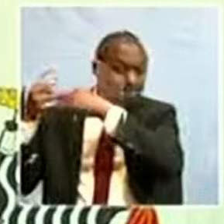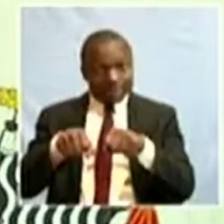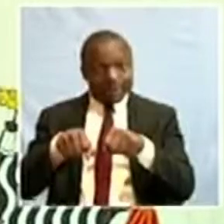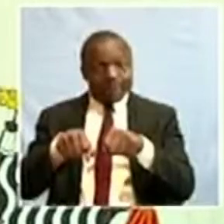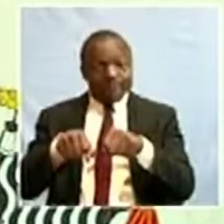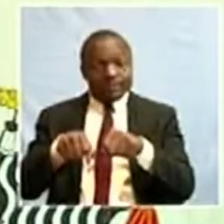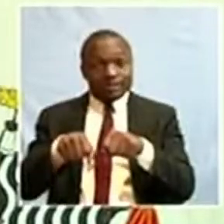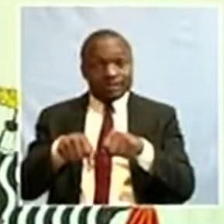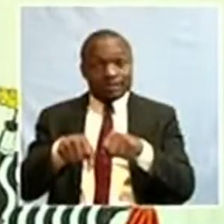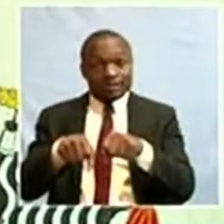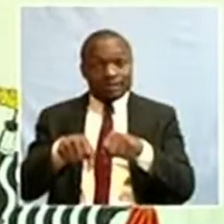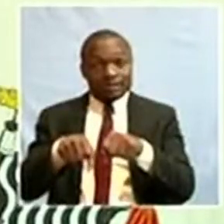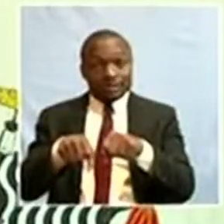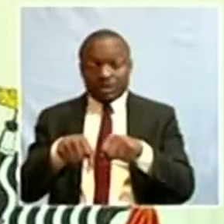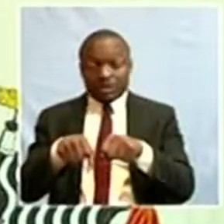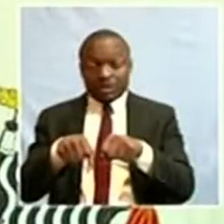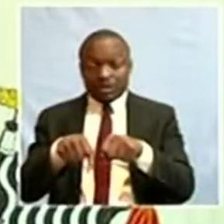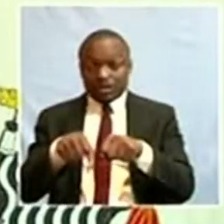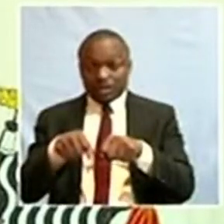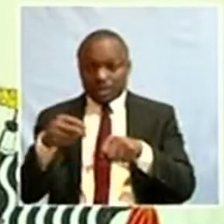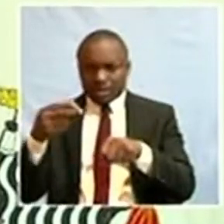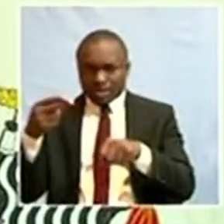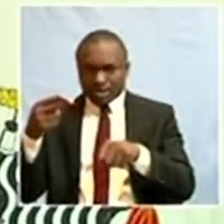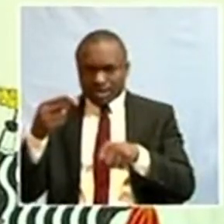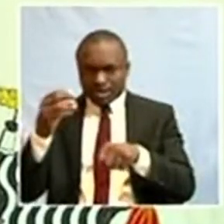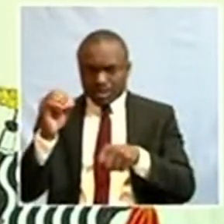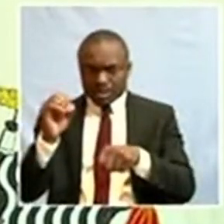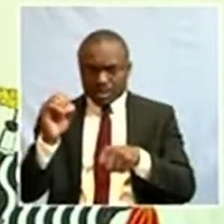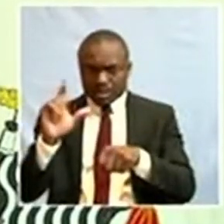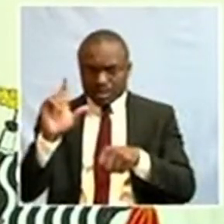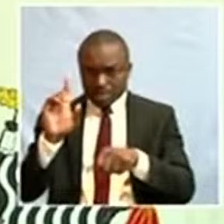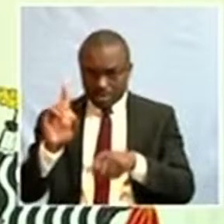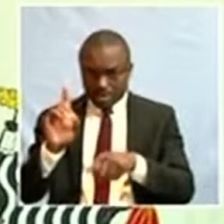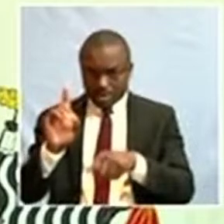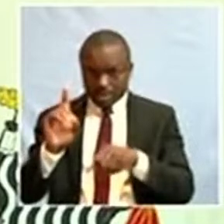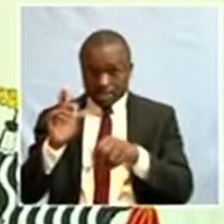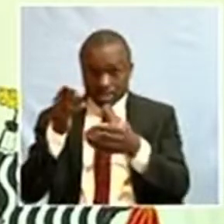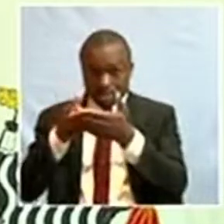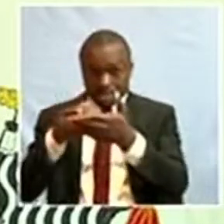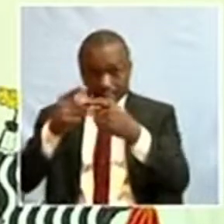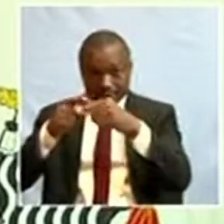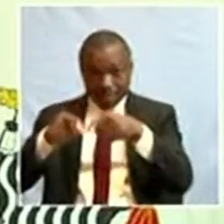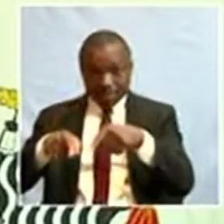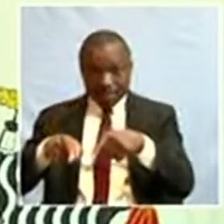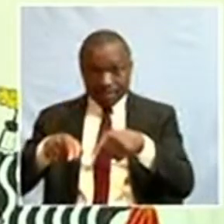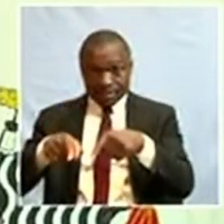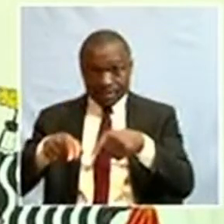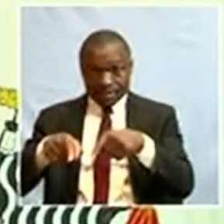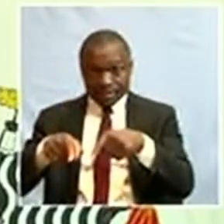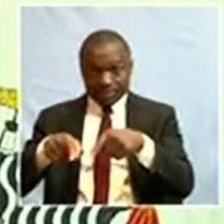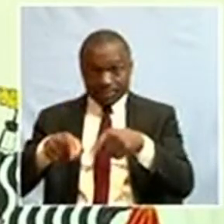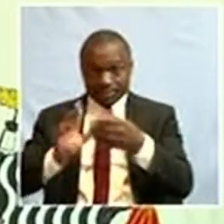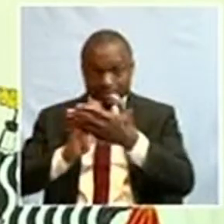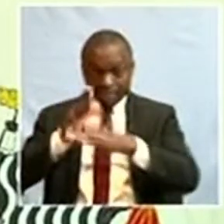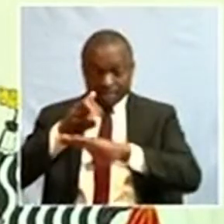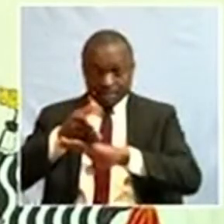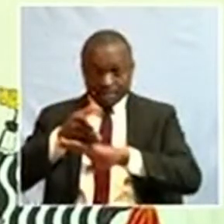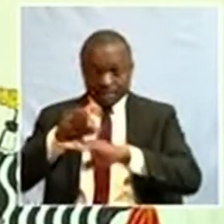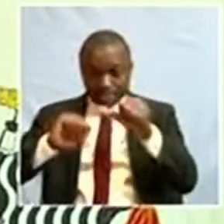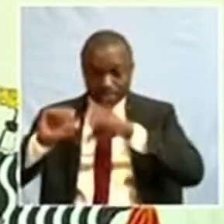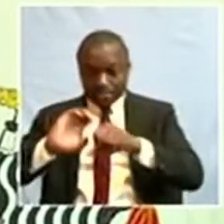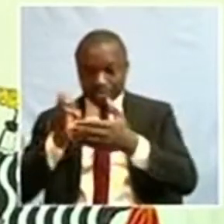HOD. HOD in the essence that the reviews are conducted after the audit engagement has been